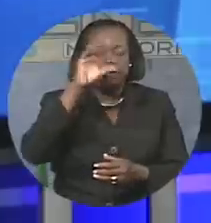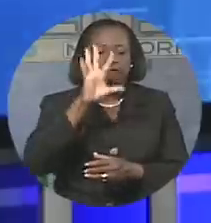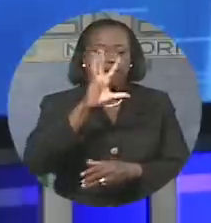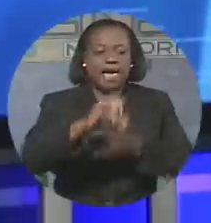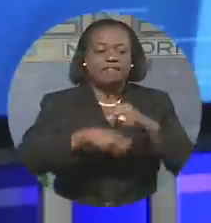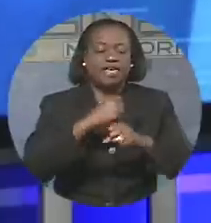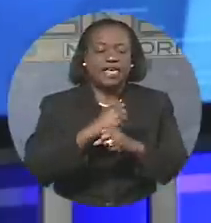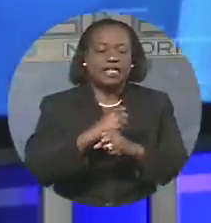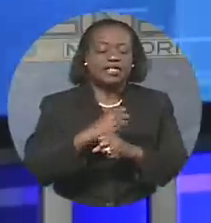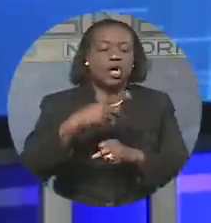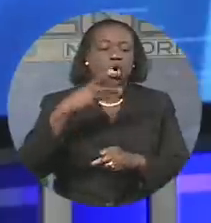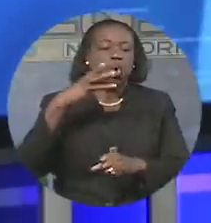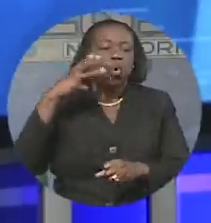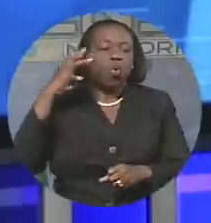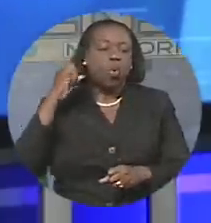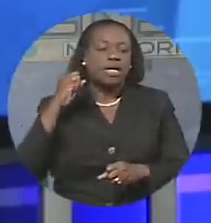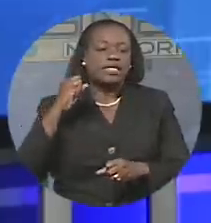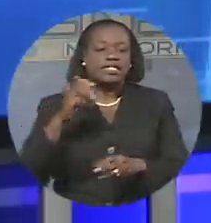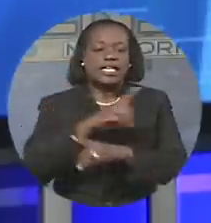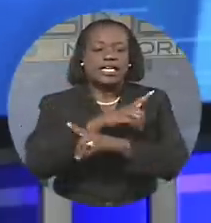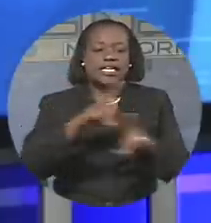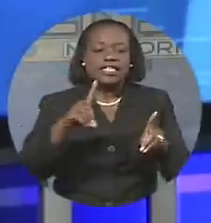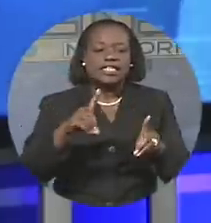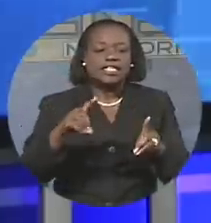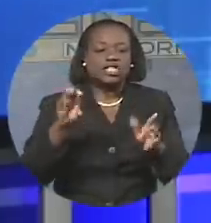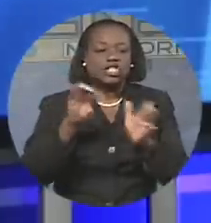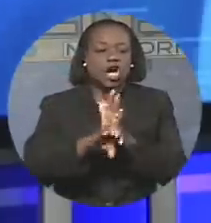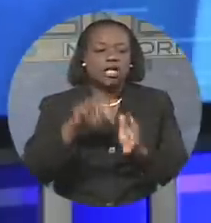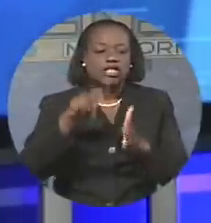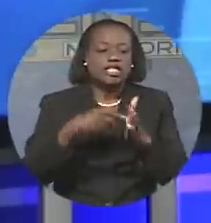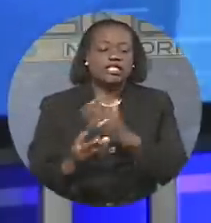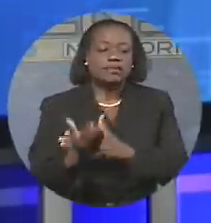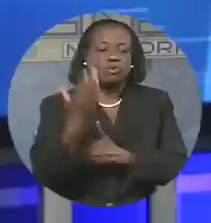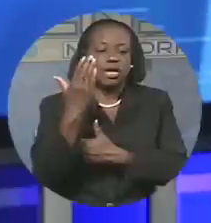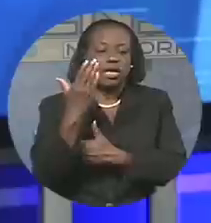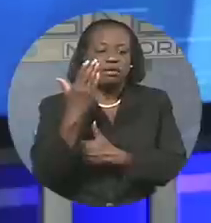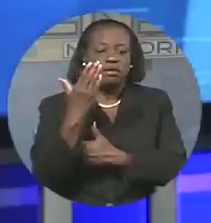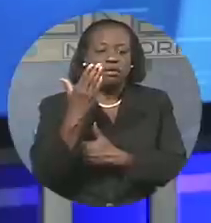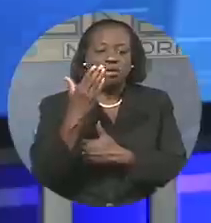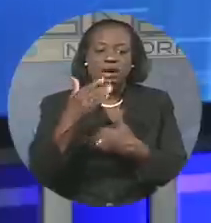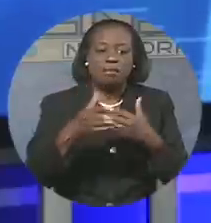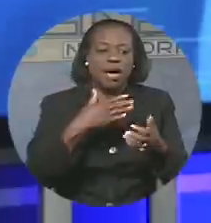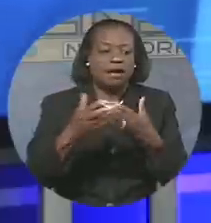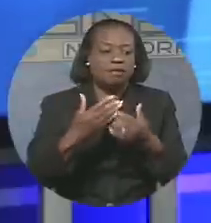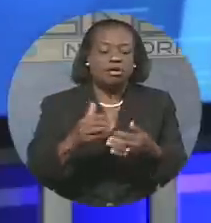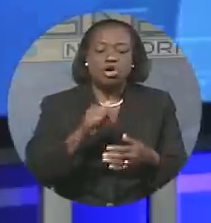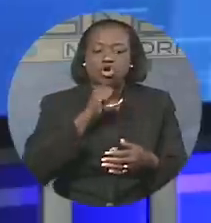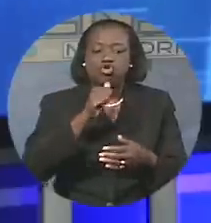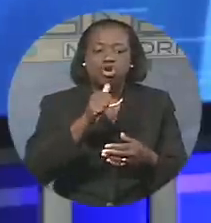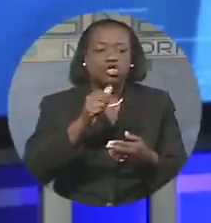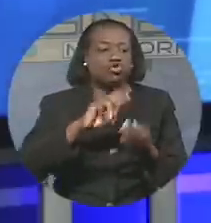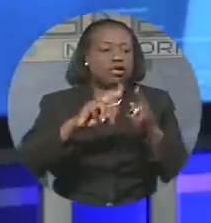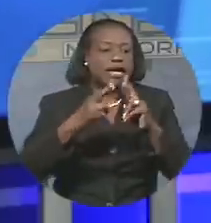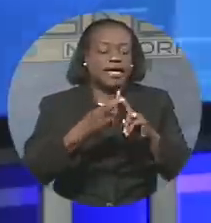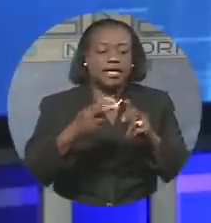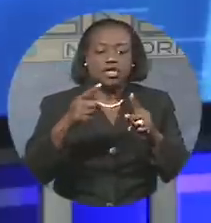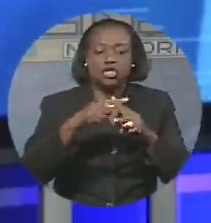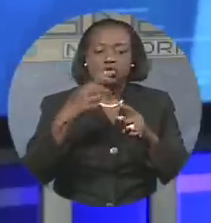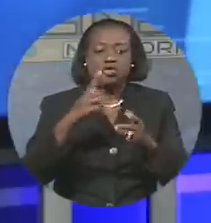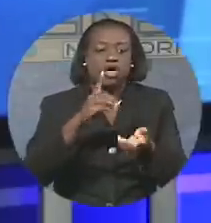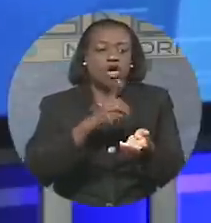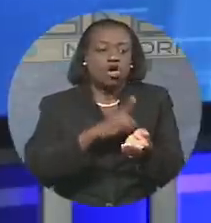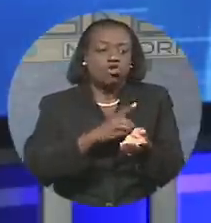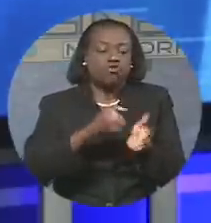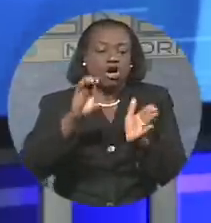officially discharged this morning on a matter unrelated to the drug charge. This as he sought to disassociate good officers from a minority